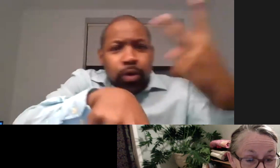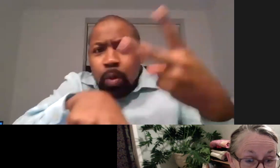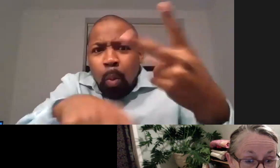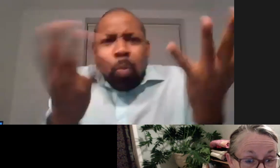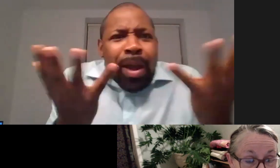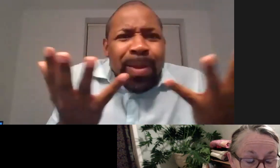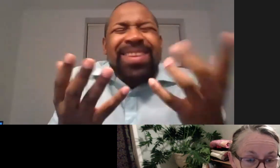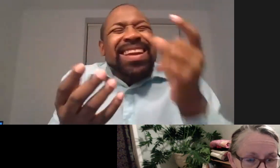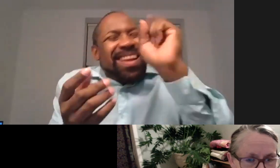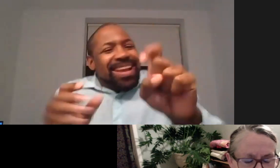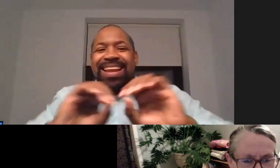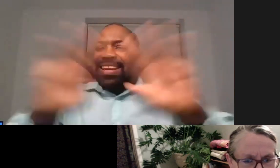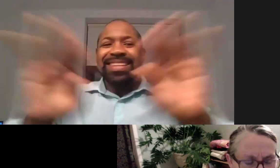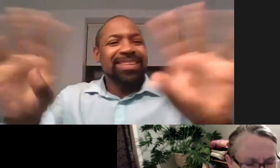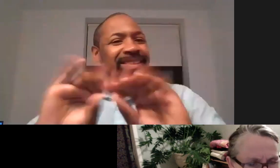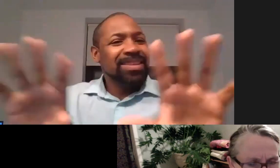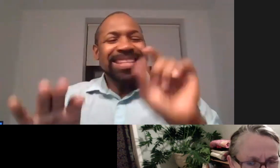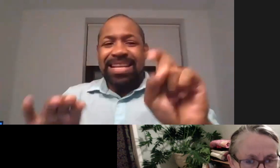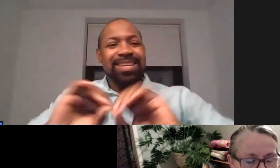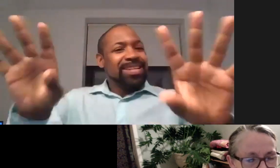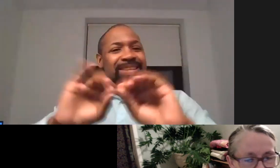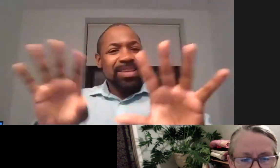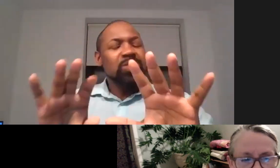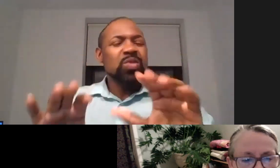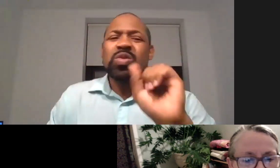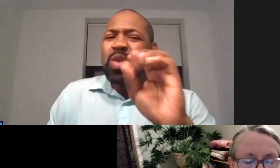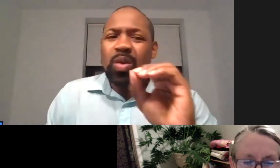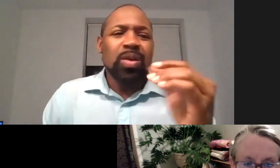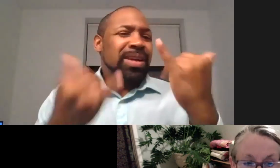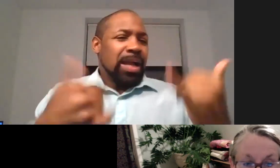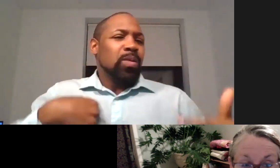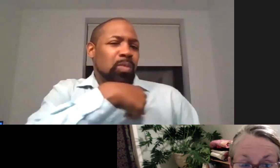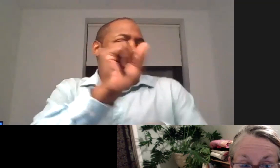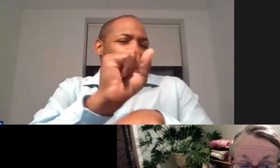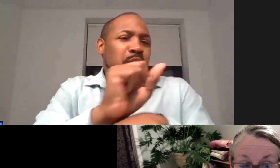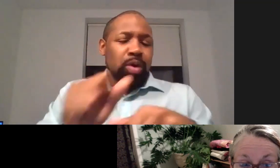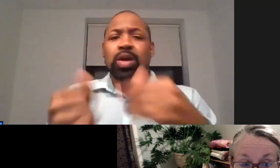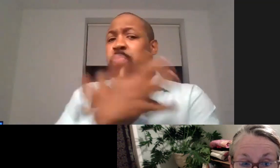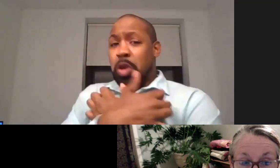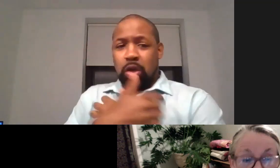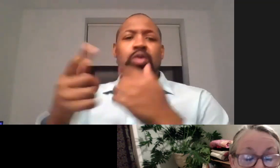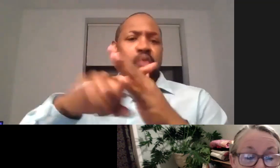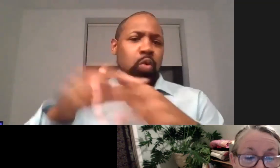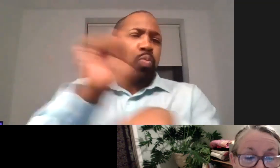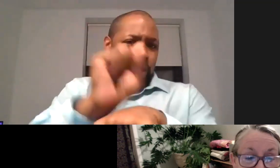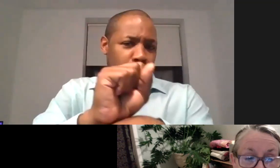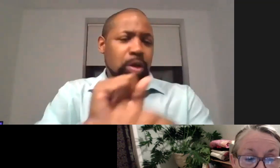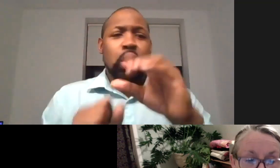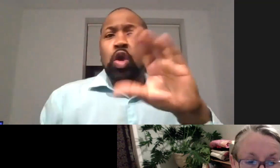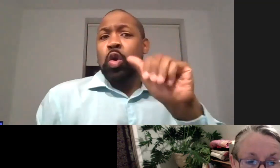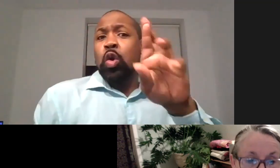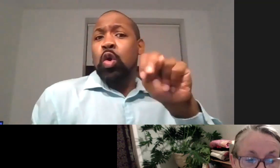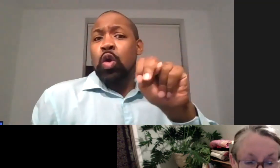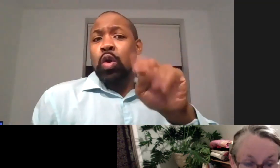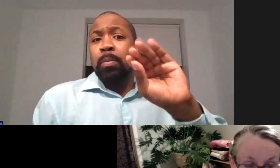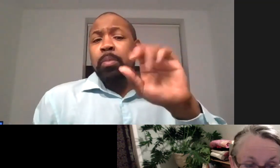and things like that, whether you need to be vaccinated once or twice, this information needs to be clarified to the deaf community. So that's what we're